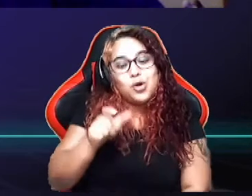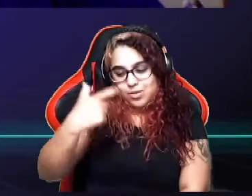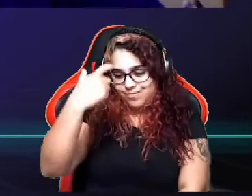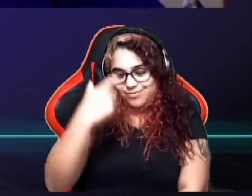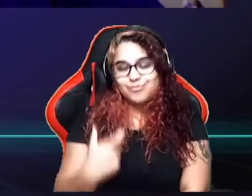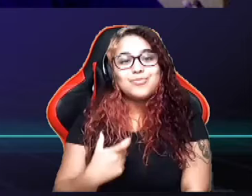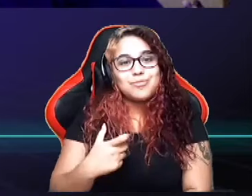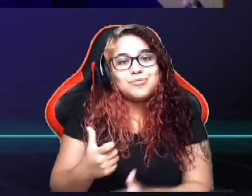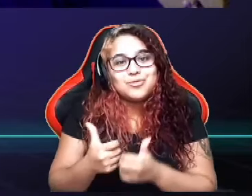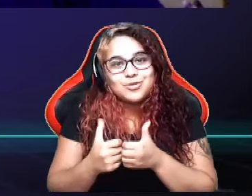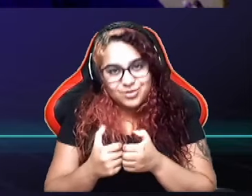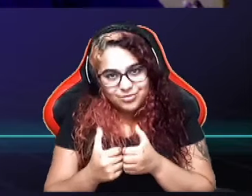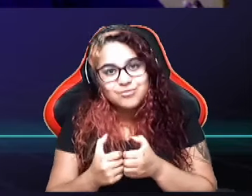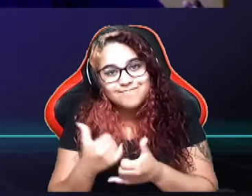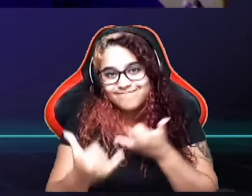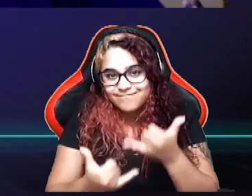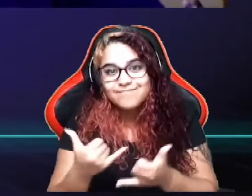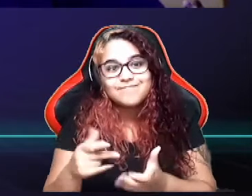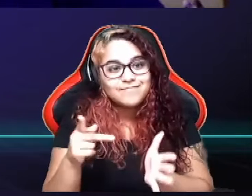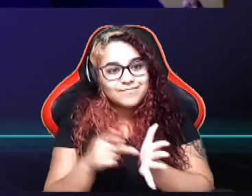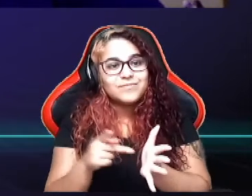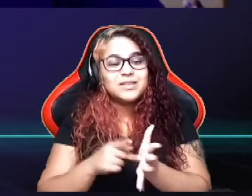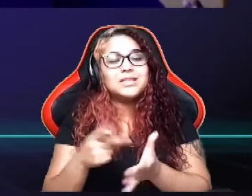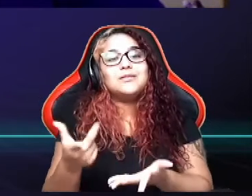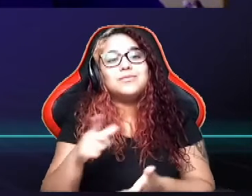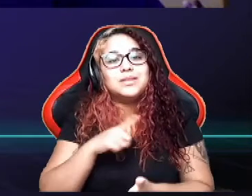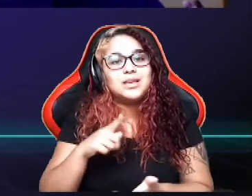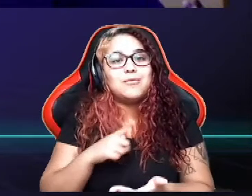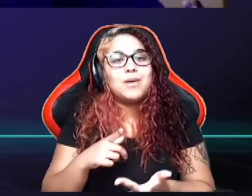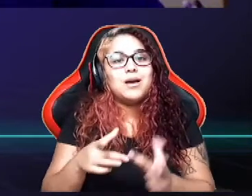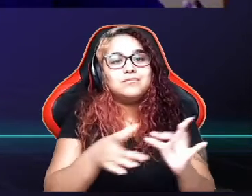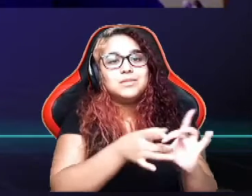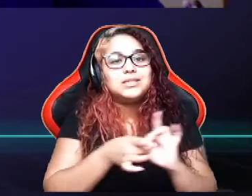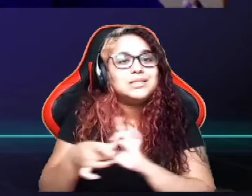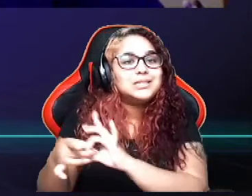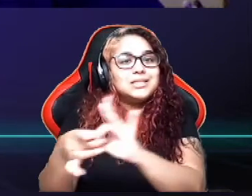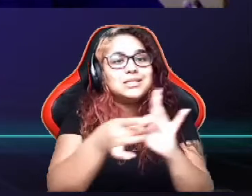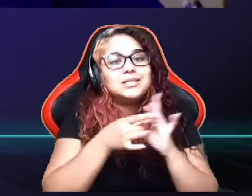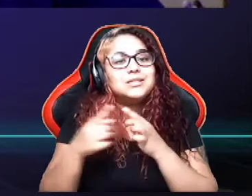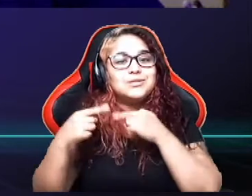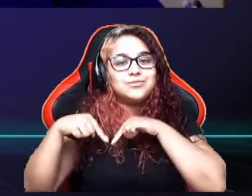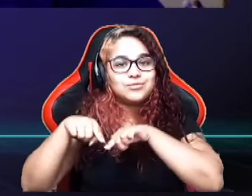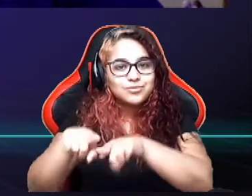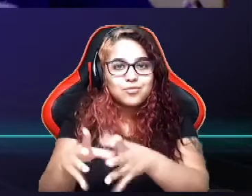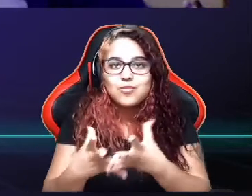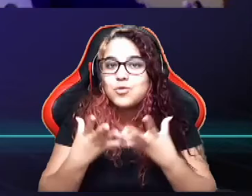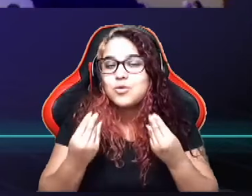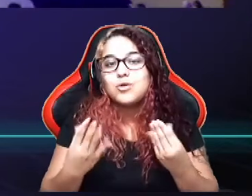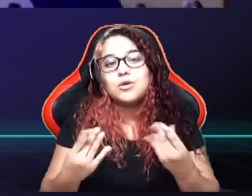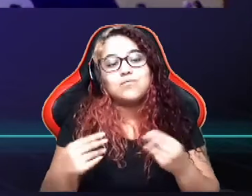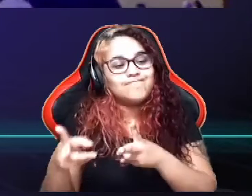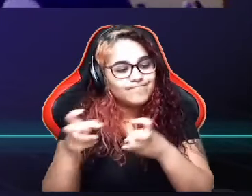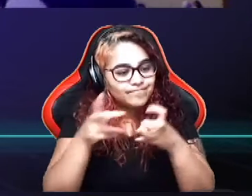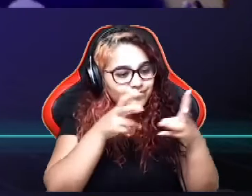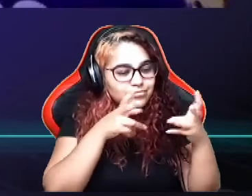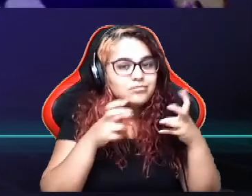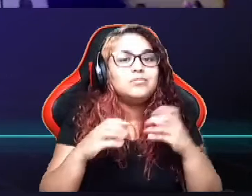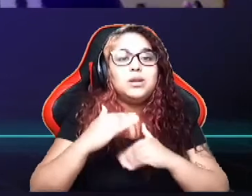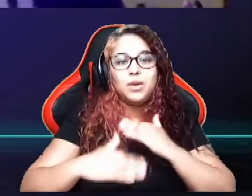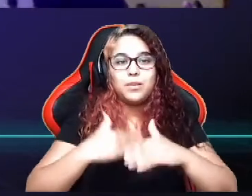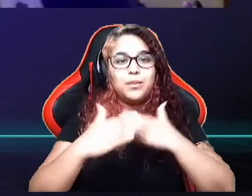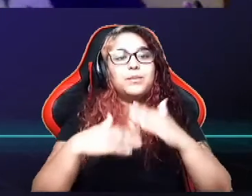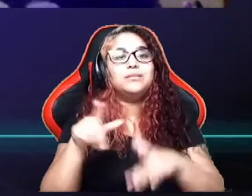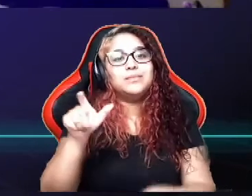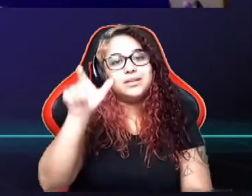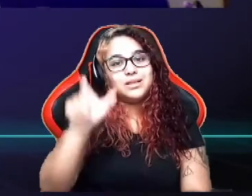understanding of a mobile gamer. So I think that combination creates a lot of synergy. And this is what we've seen